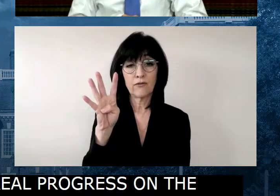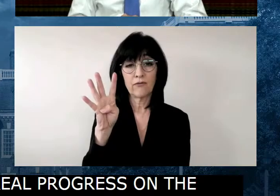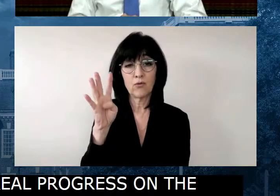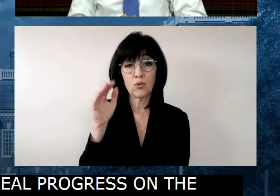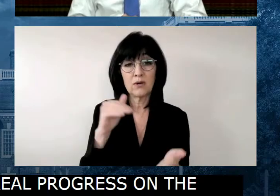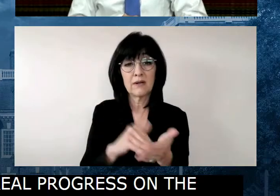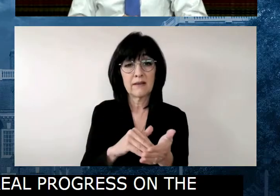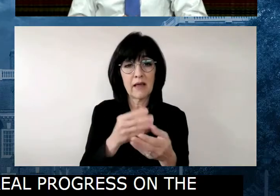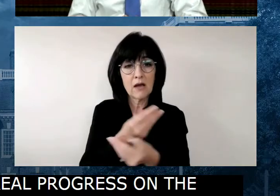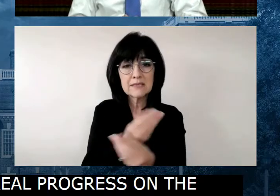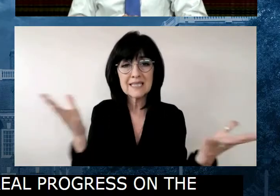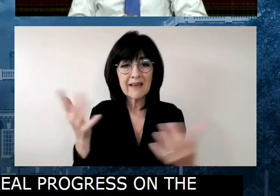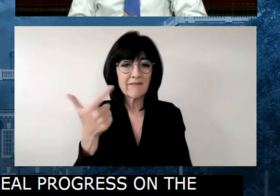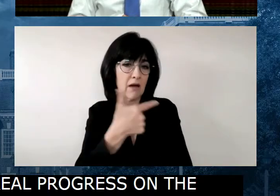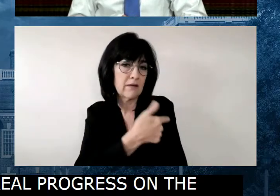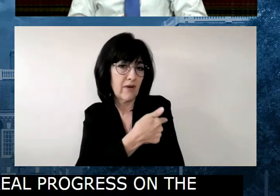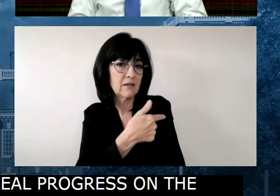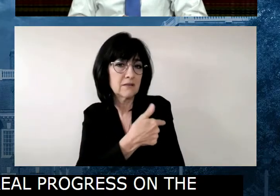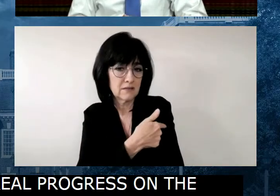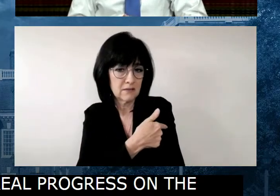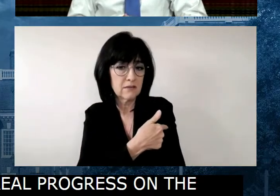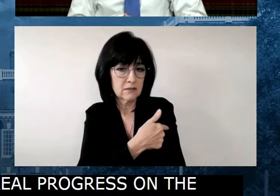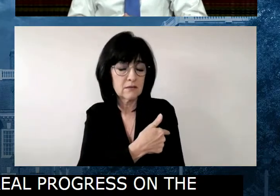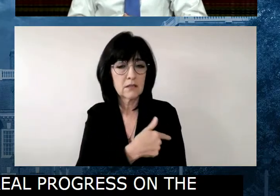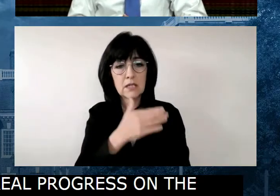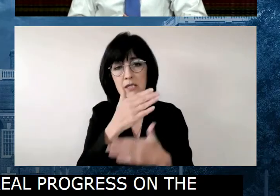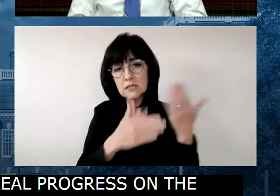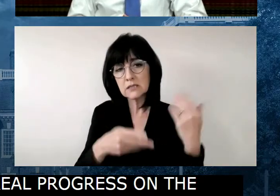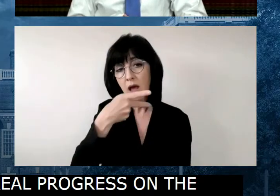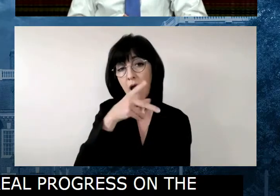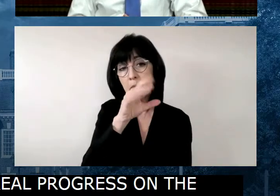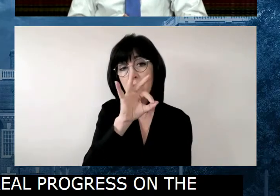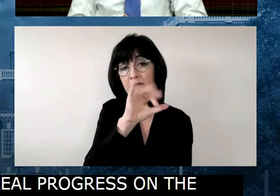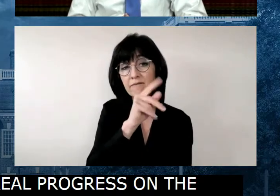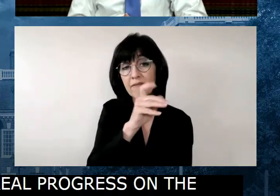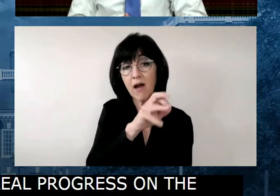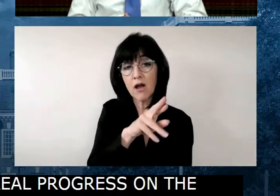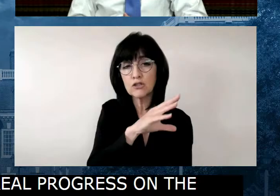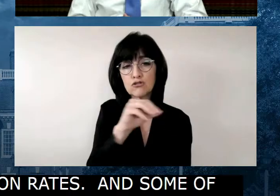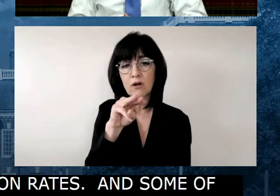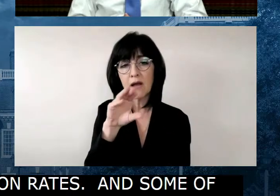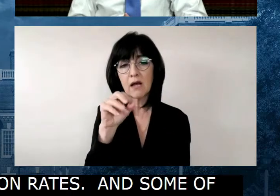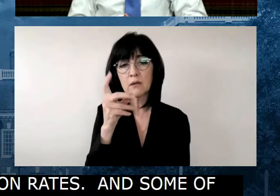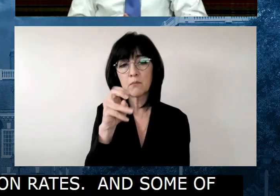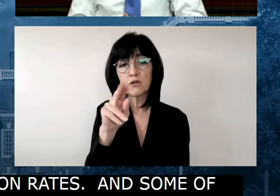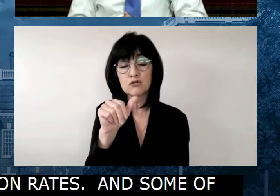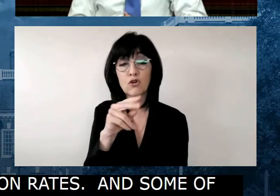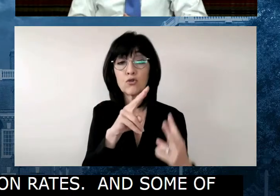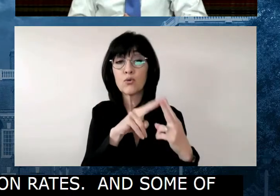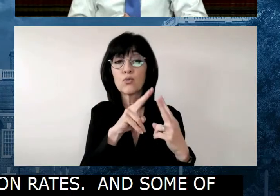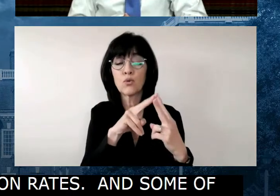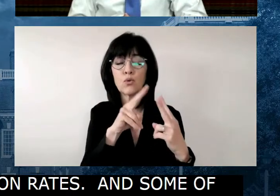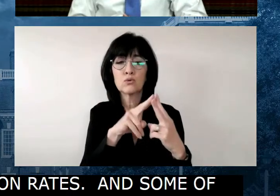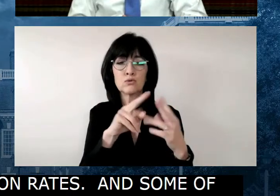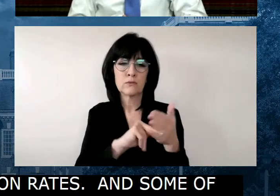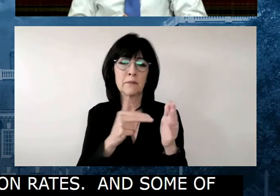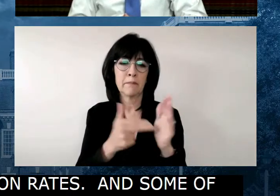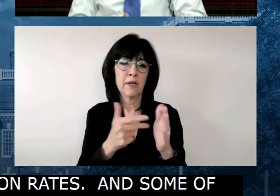those vaccines, of course, are Pfizer and Moderna, which are 2-dose vaccination protocols. So we